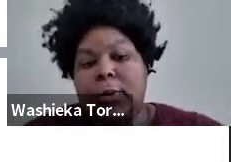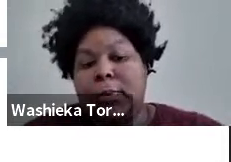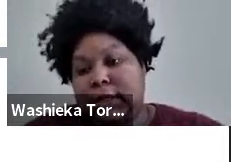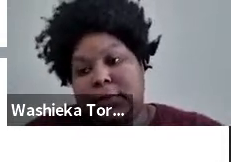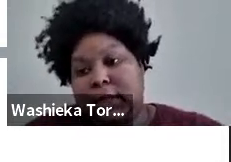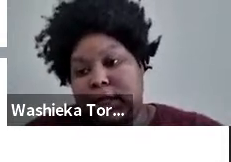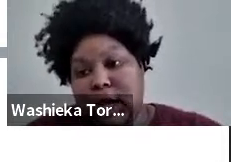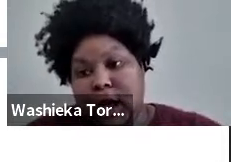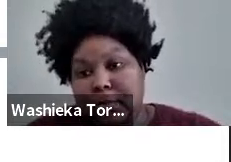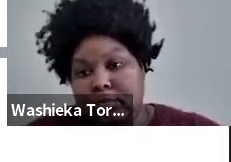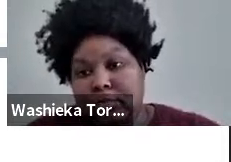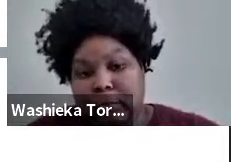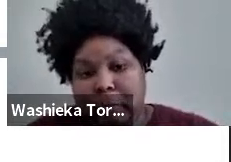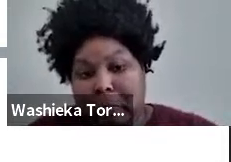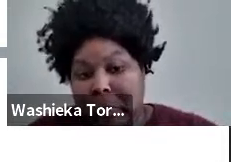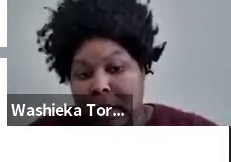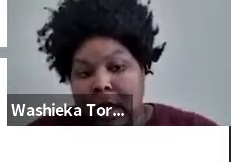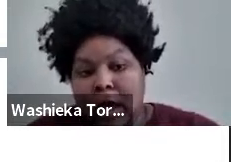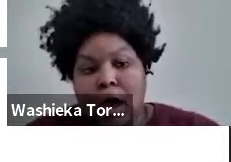or how do people with disabilities shop?